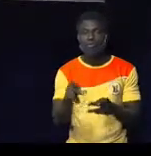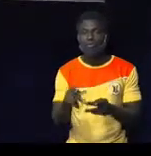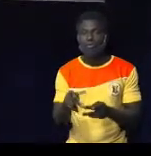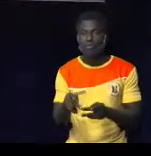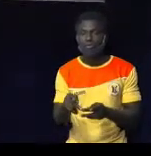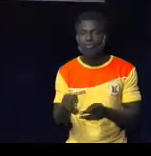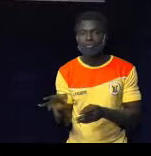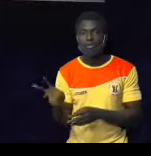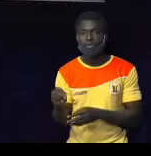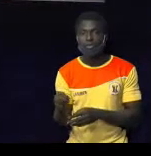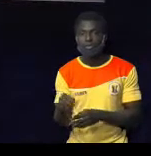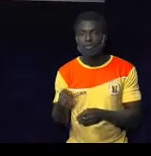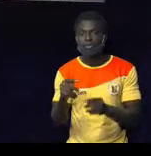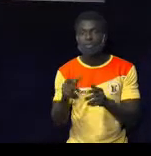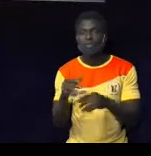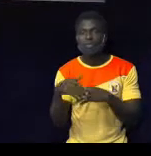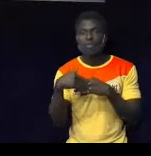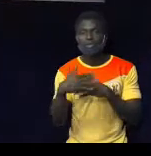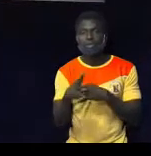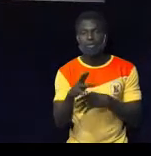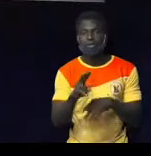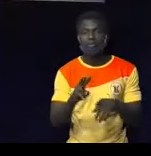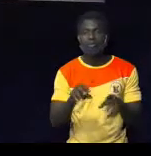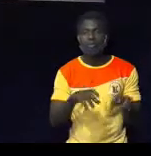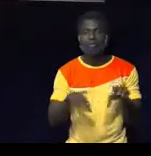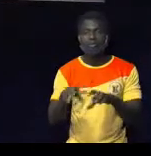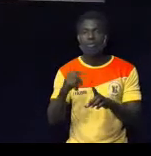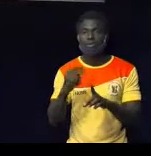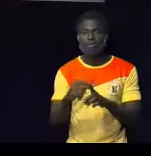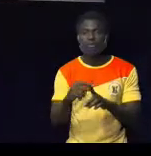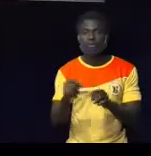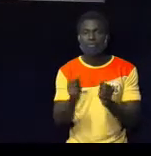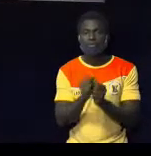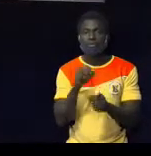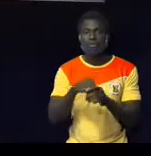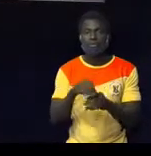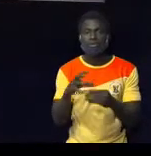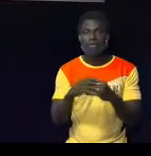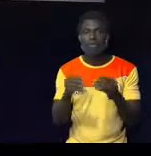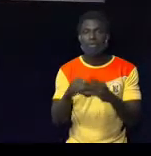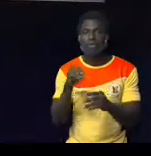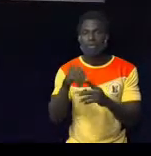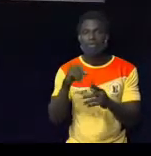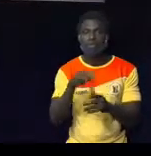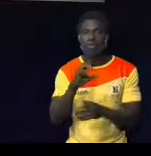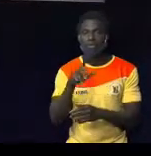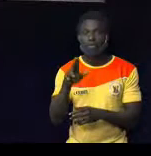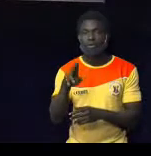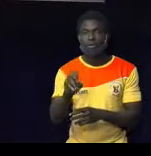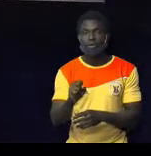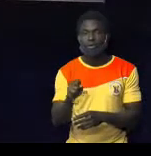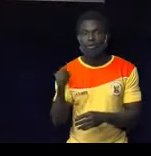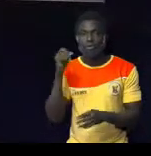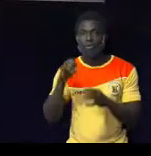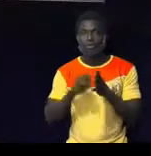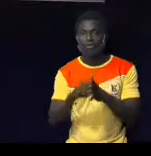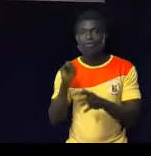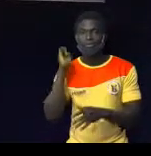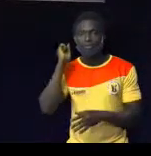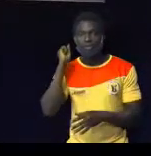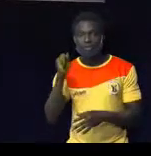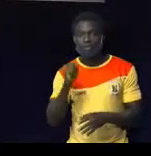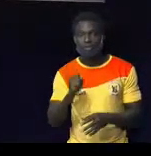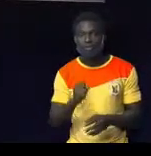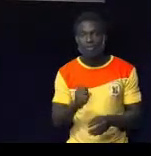do you place them? Immediately after the verb within the sentence or clause. Example, she